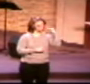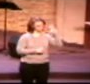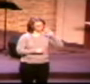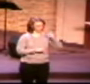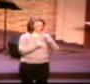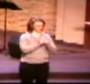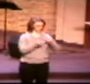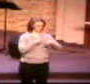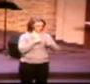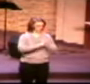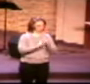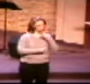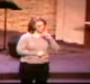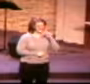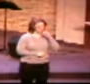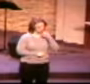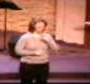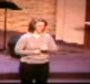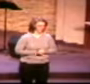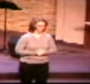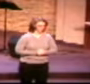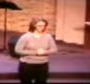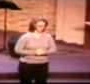with one of my friends who is deaf.